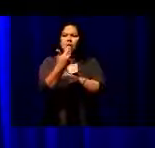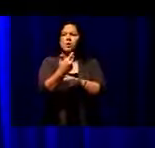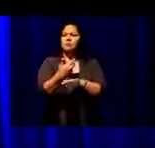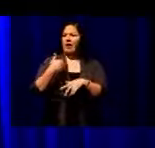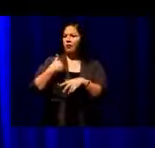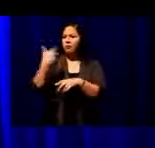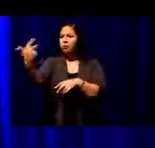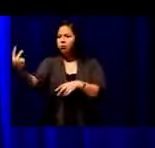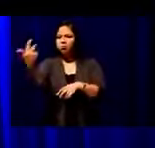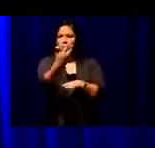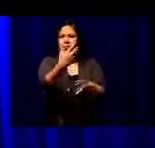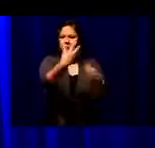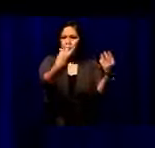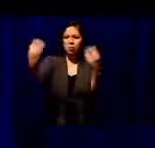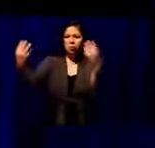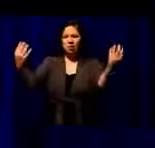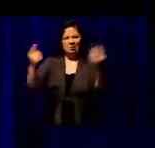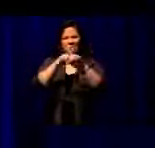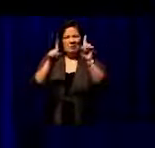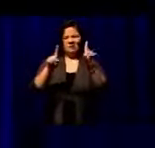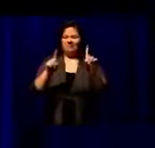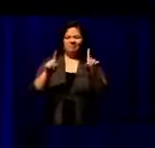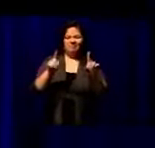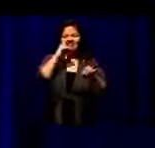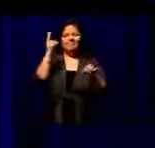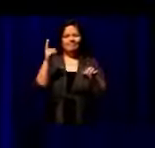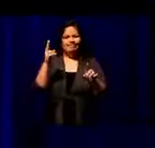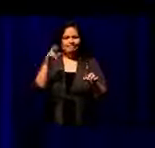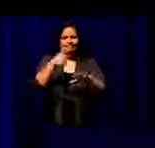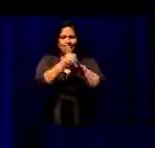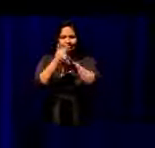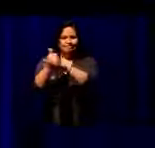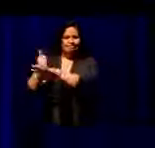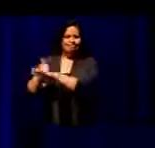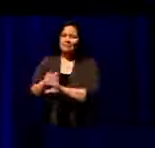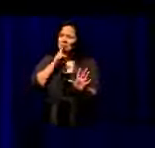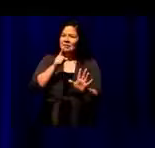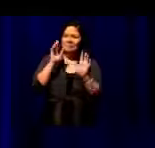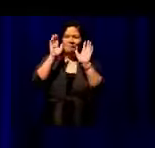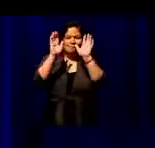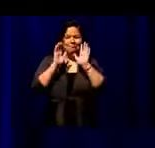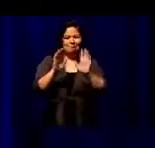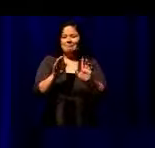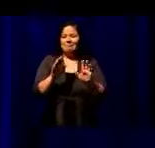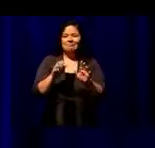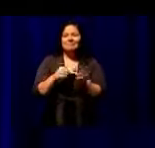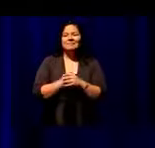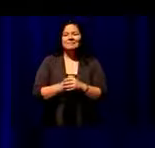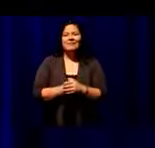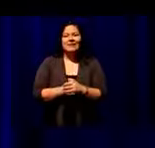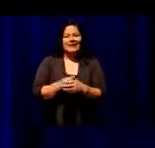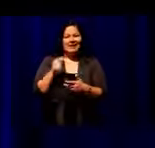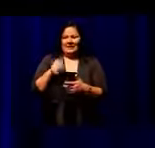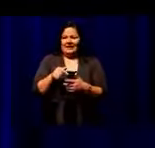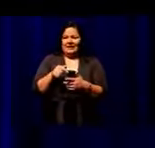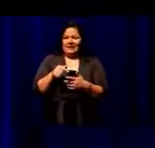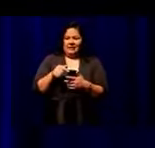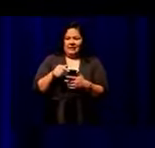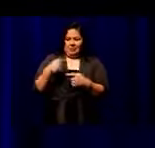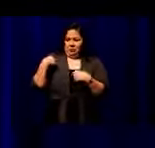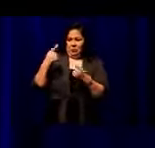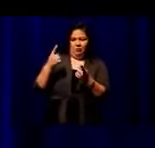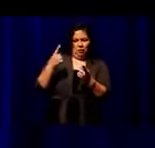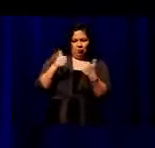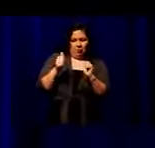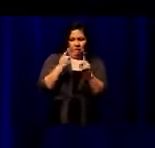camera here, and there's one there, and there's one there. And it's pretty incredible, this transition that we've